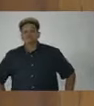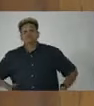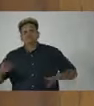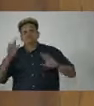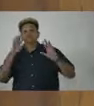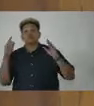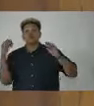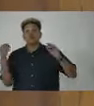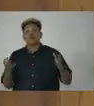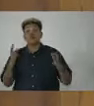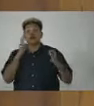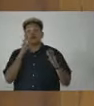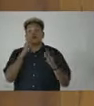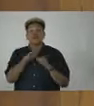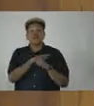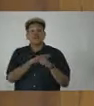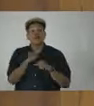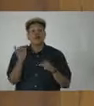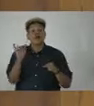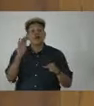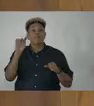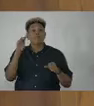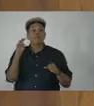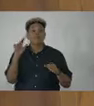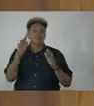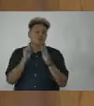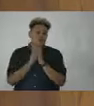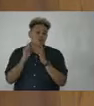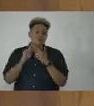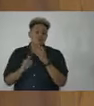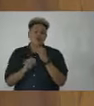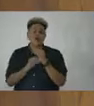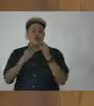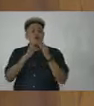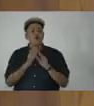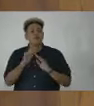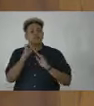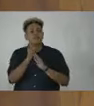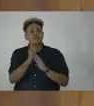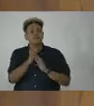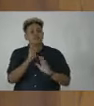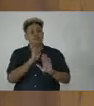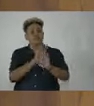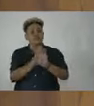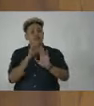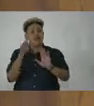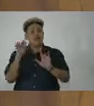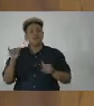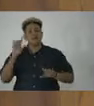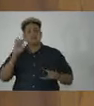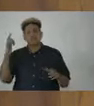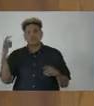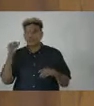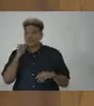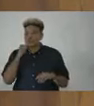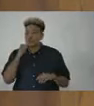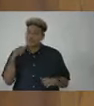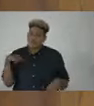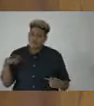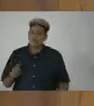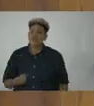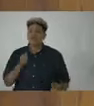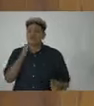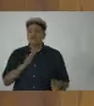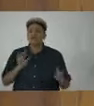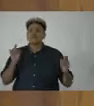that will supply water to areas such as Betheltown and community leading off. That has been suffering, Madam